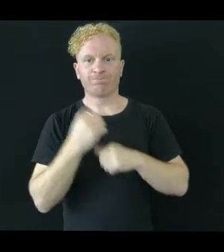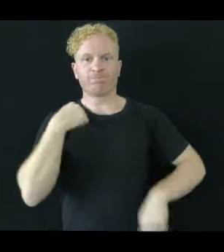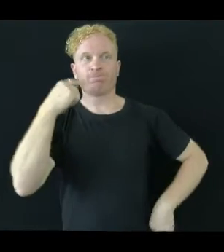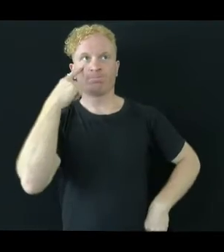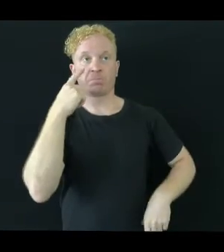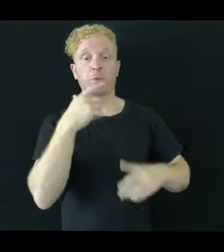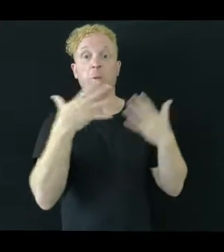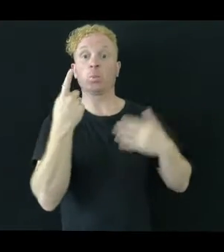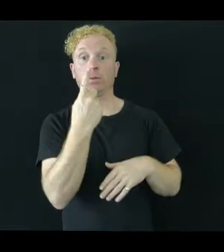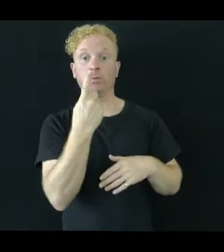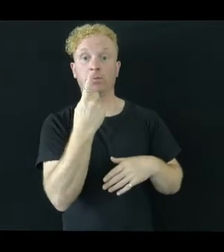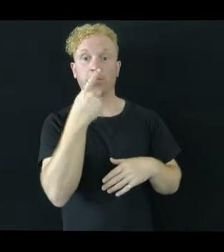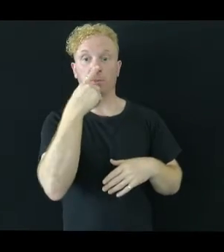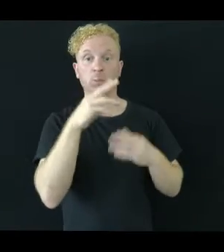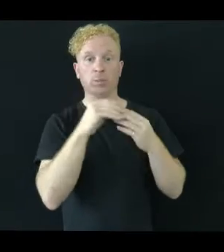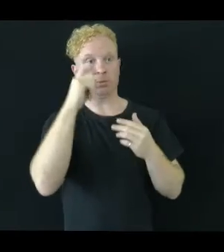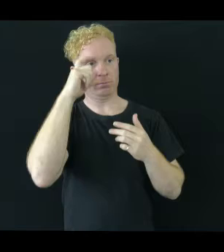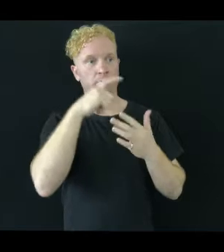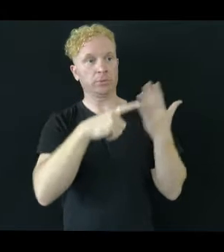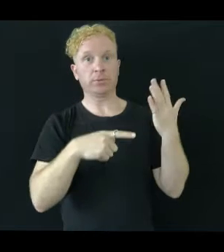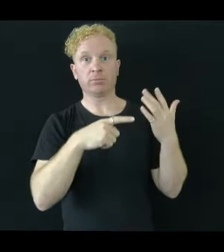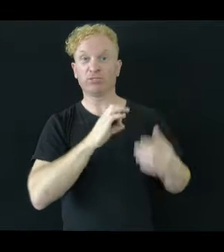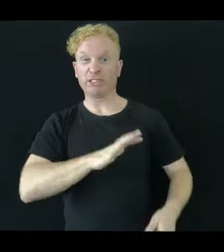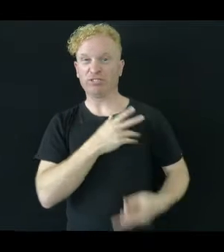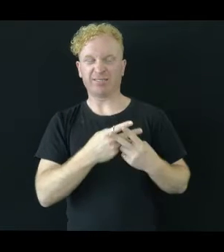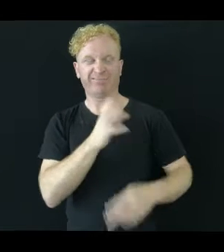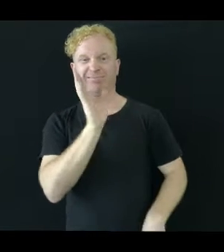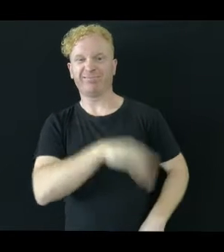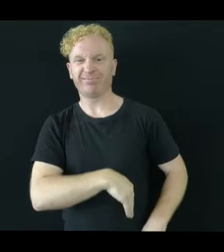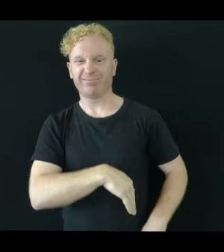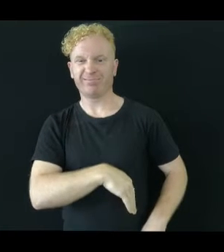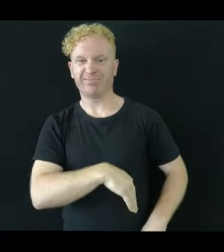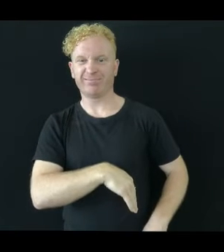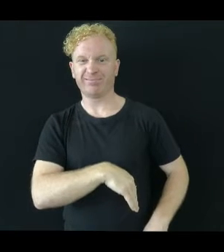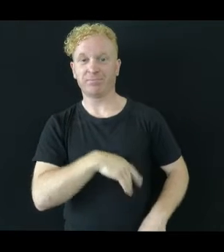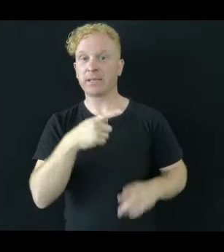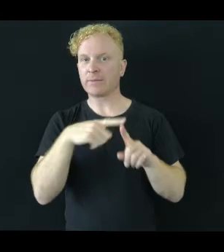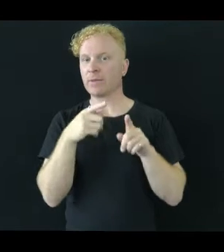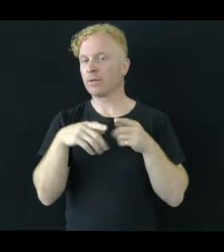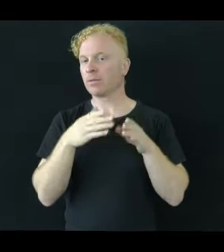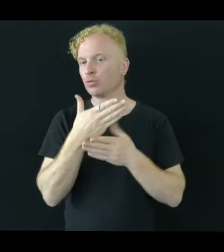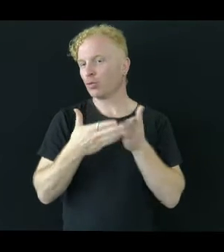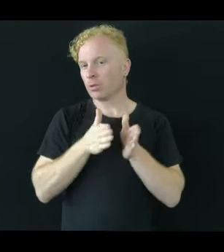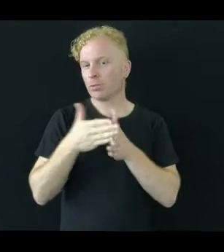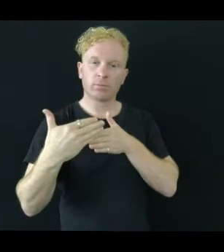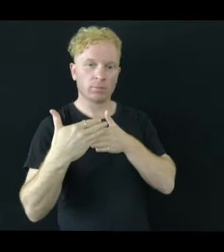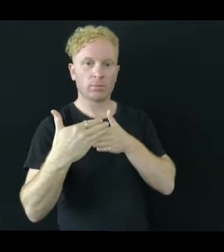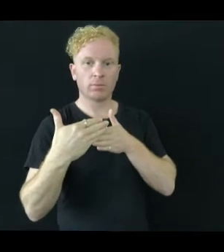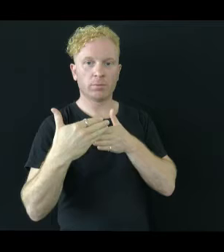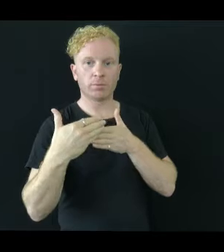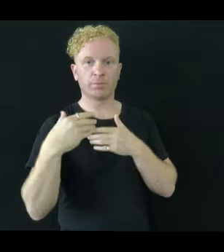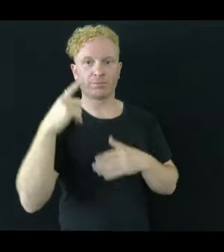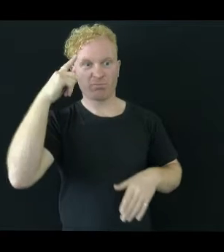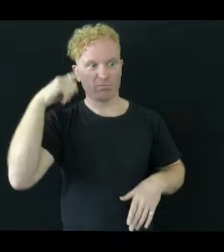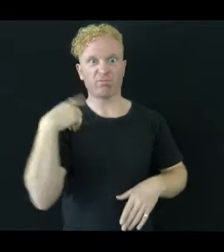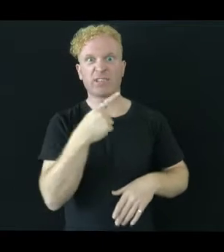of the major ones is that people with disabilities aren't interested in sex. But then there's the other end where they